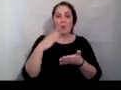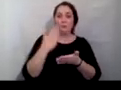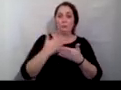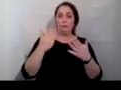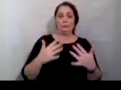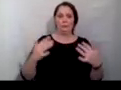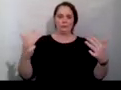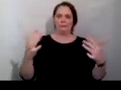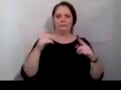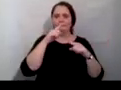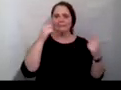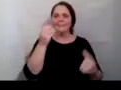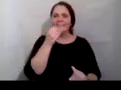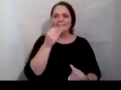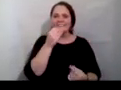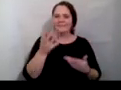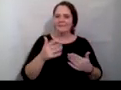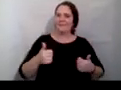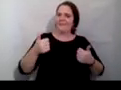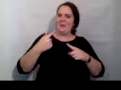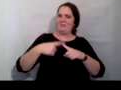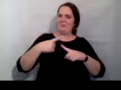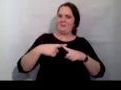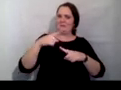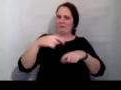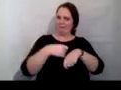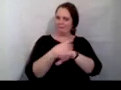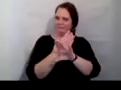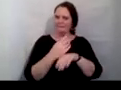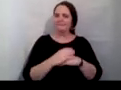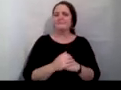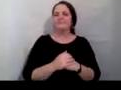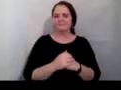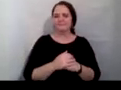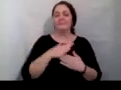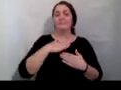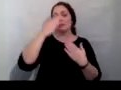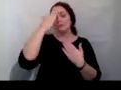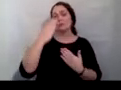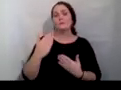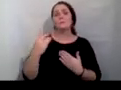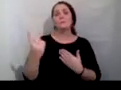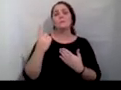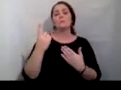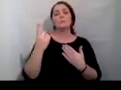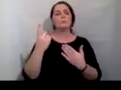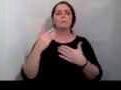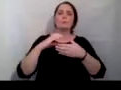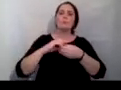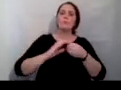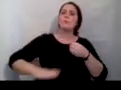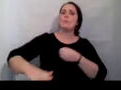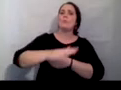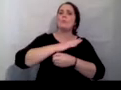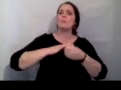that we couldn't do if we were in a lecture theatre, so there are some advantages. I too would like to acknowledge the traditional